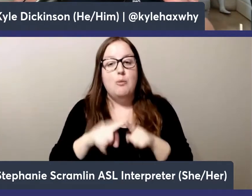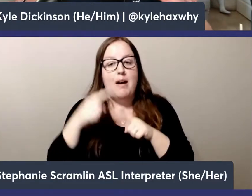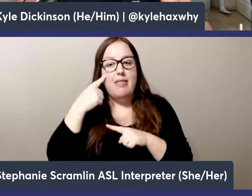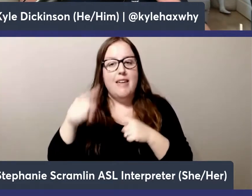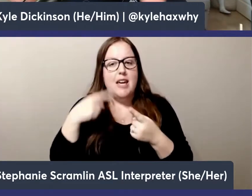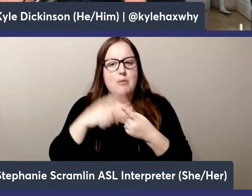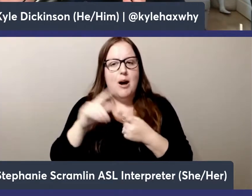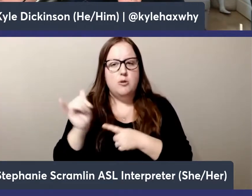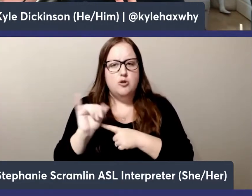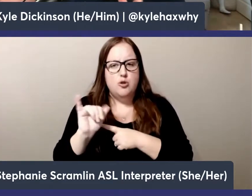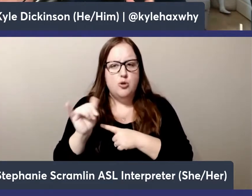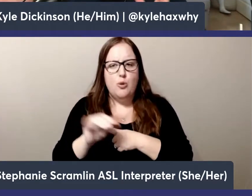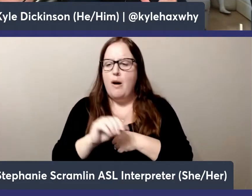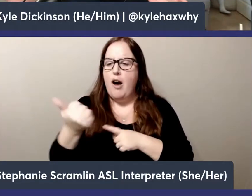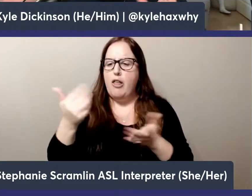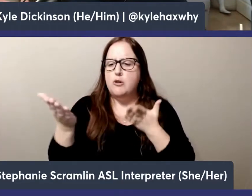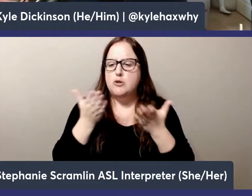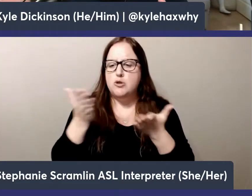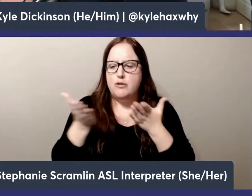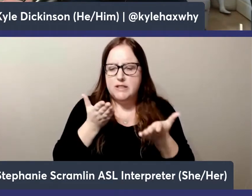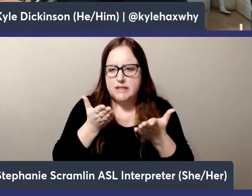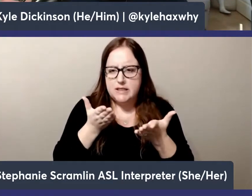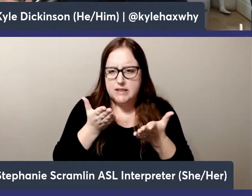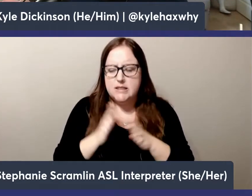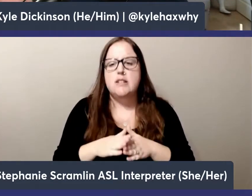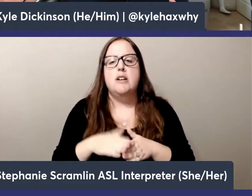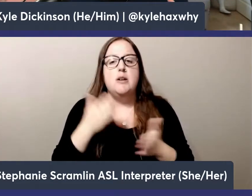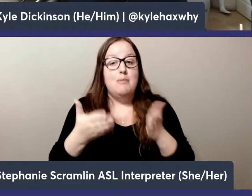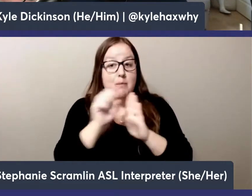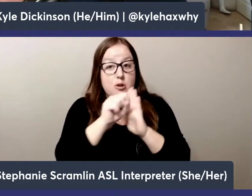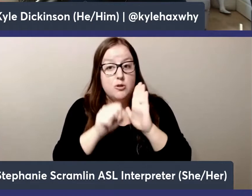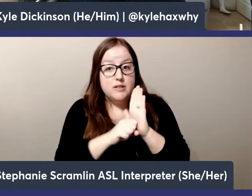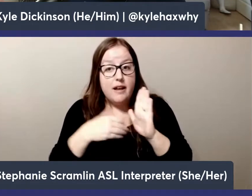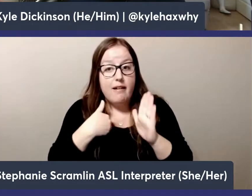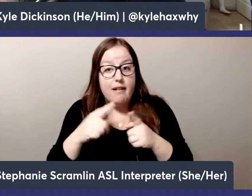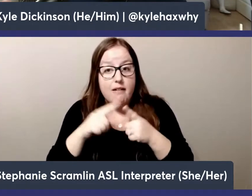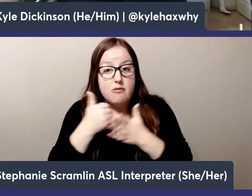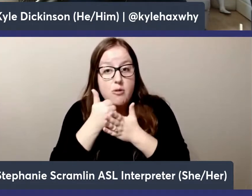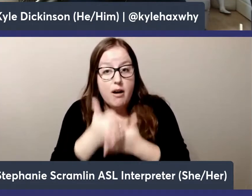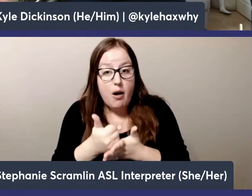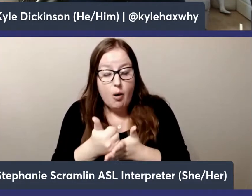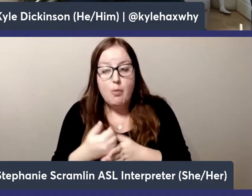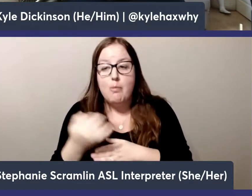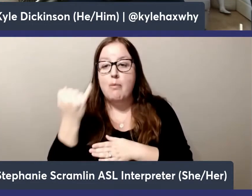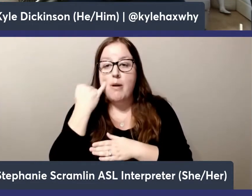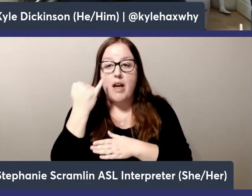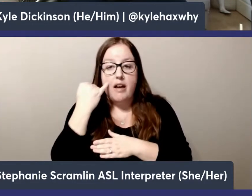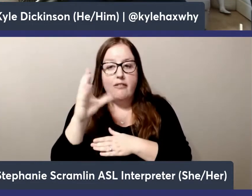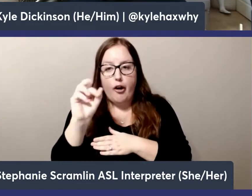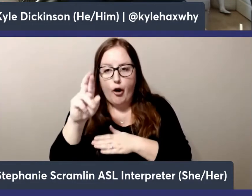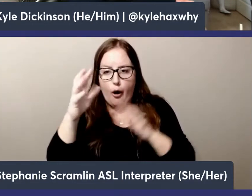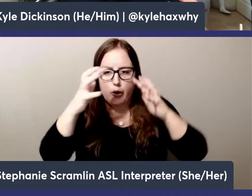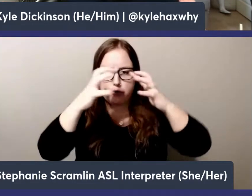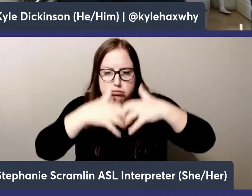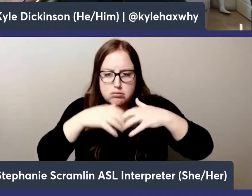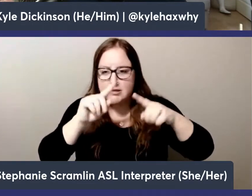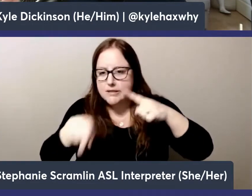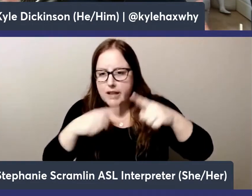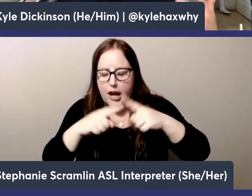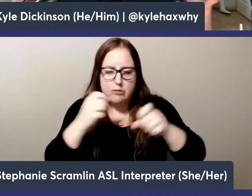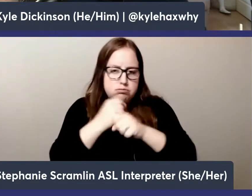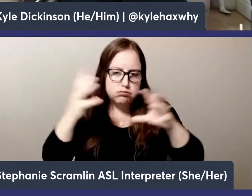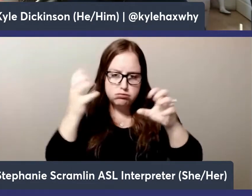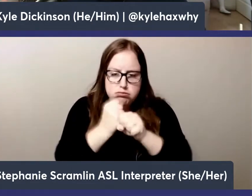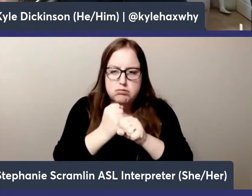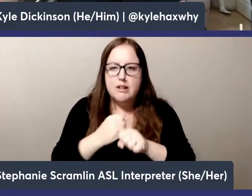these other services that your state may have to assist when someone has like a blown out tire. Could they have like a